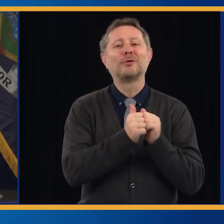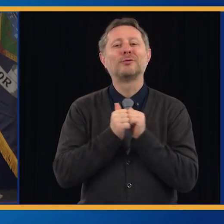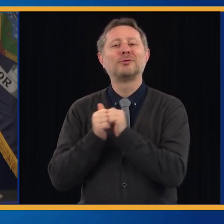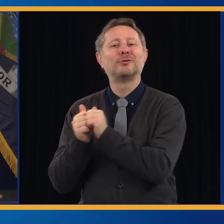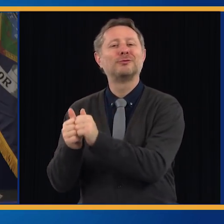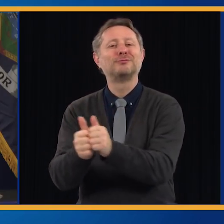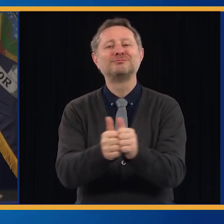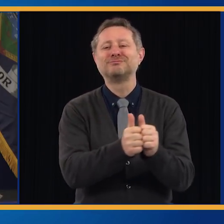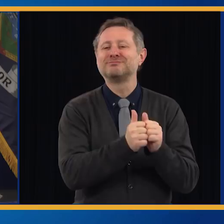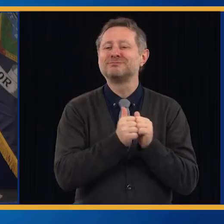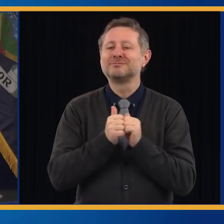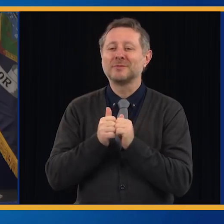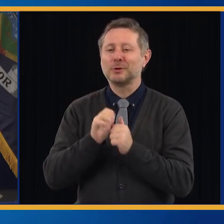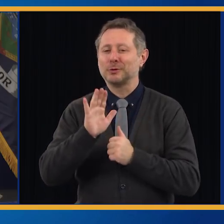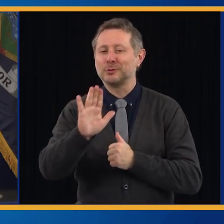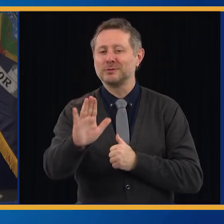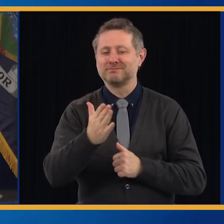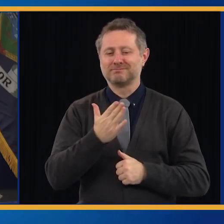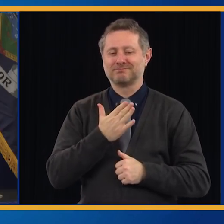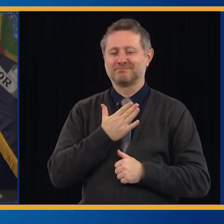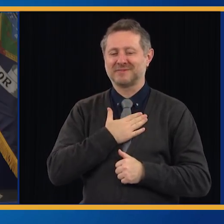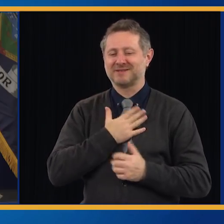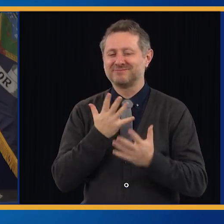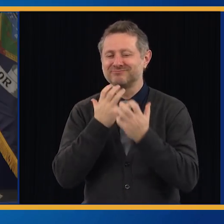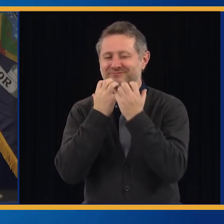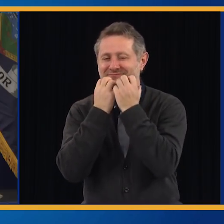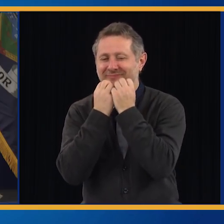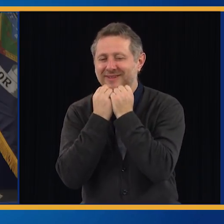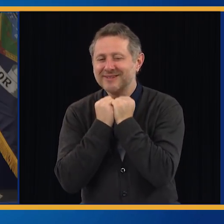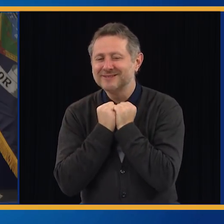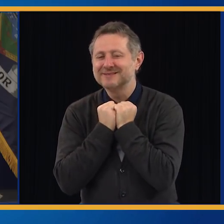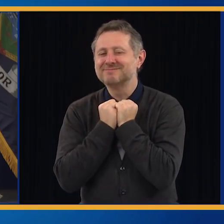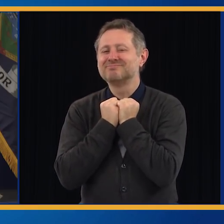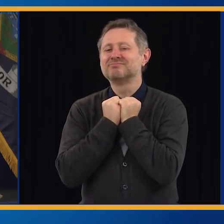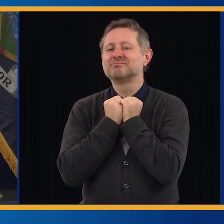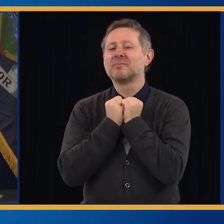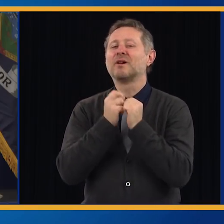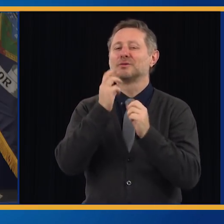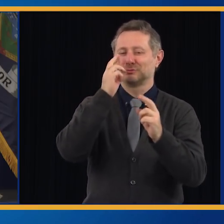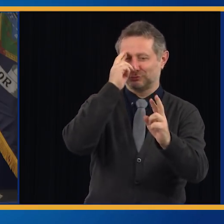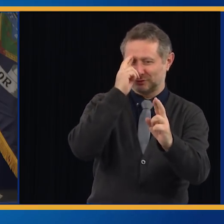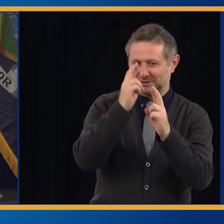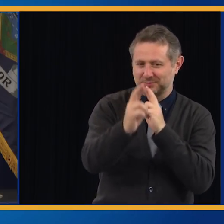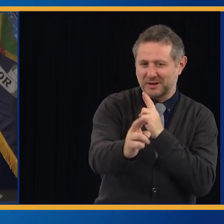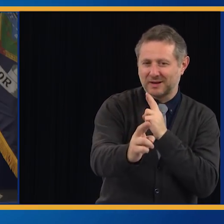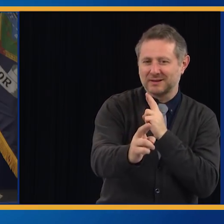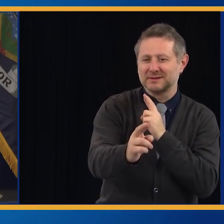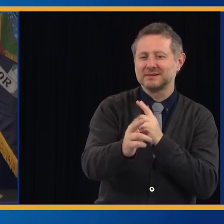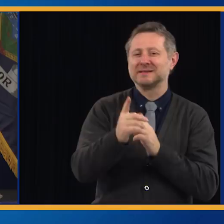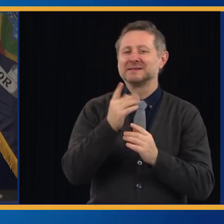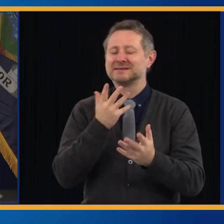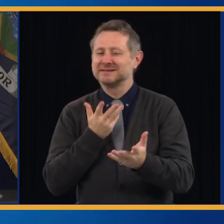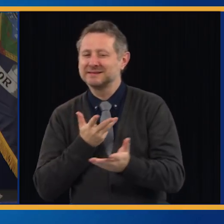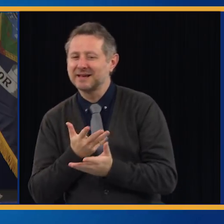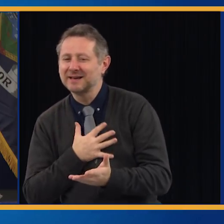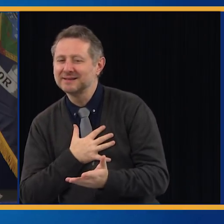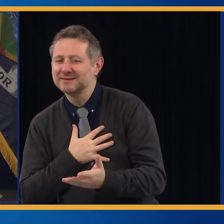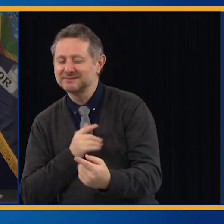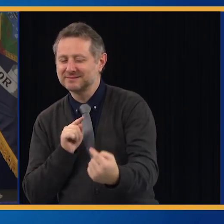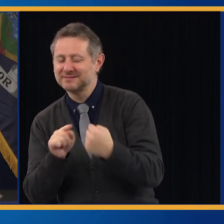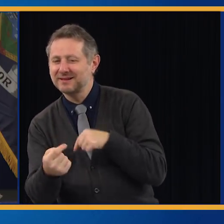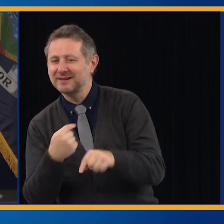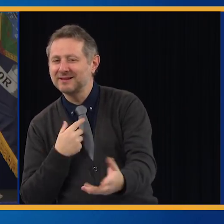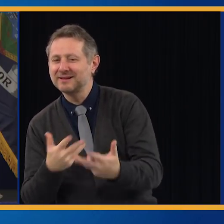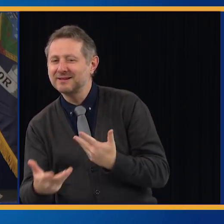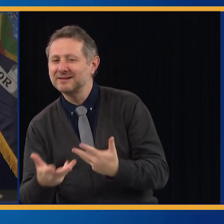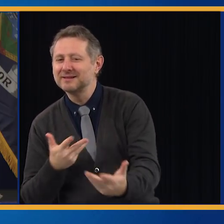of our values, because of our respect, our dignity, our mutuality, our love for one another, our willing